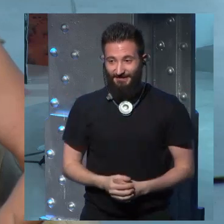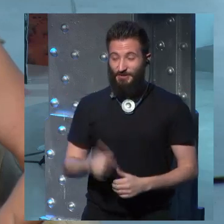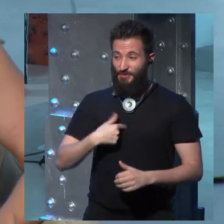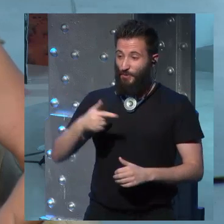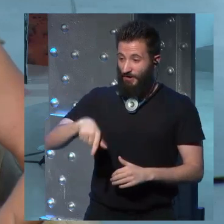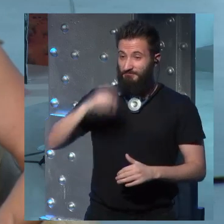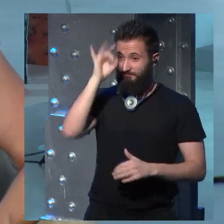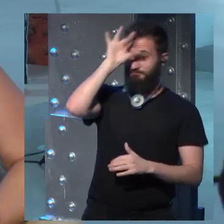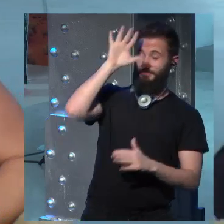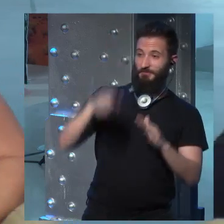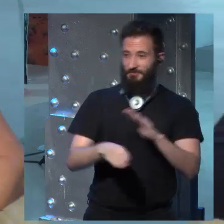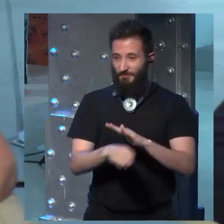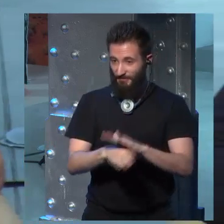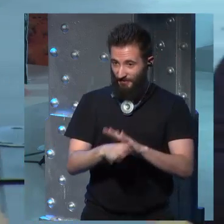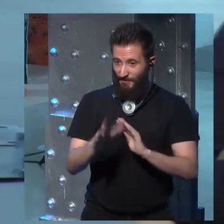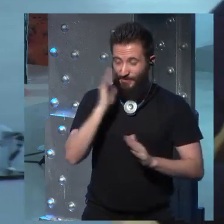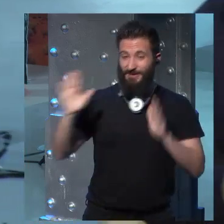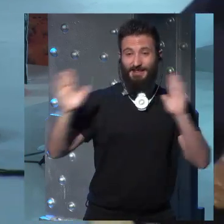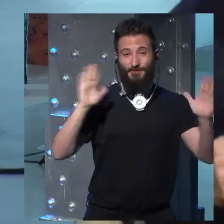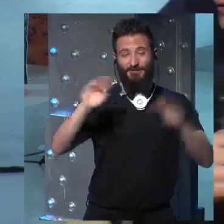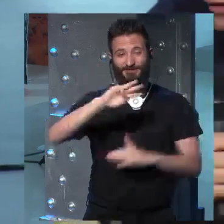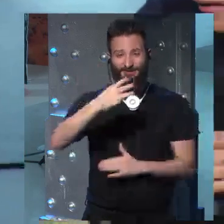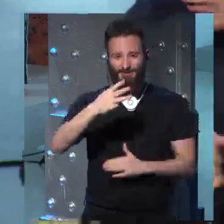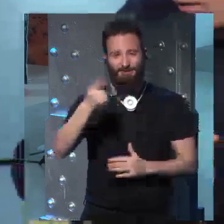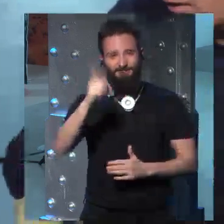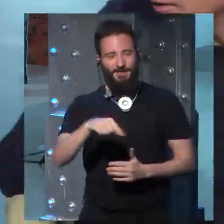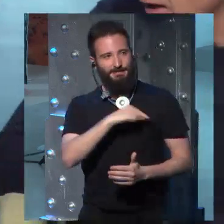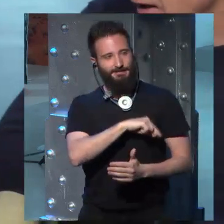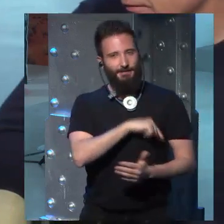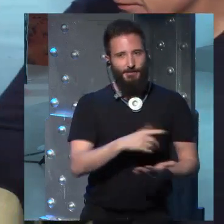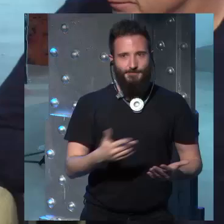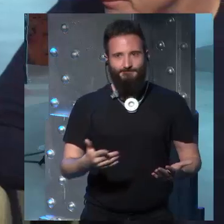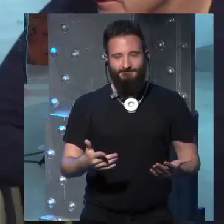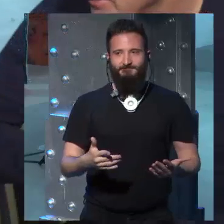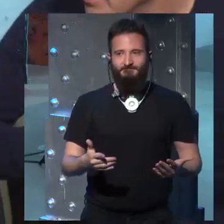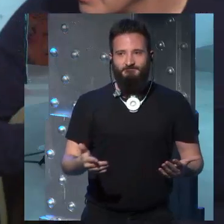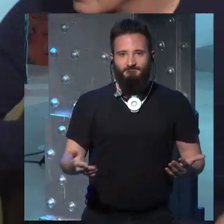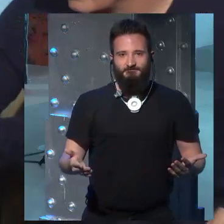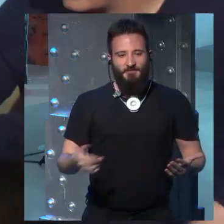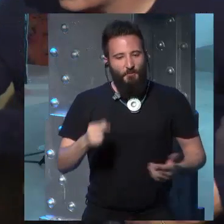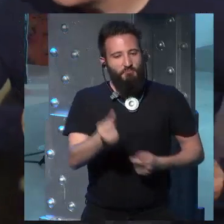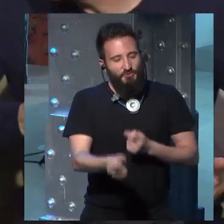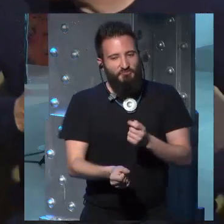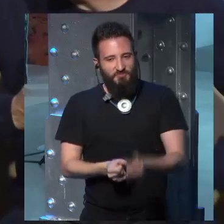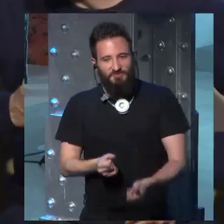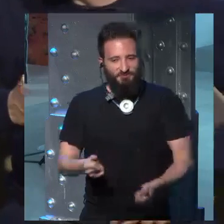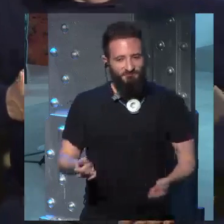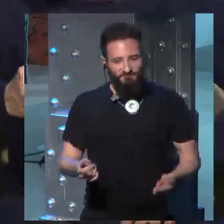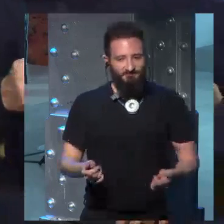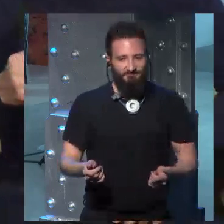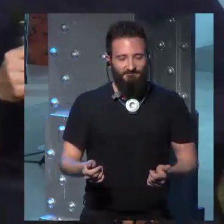third season, and the feeling that, I honestly, every time, you know, I've just